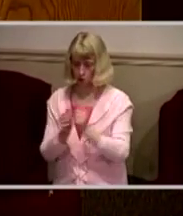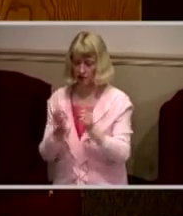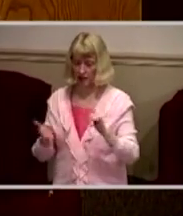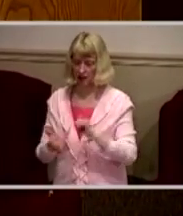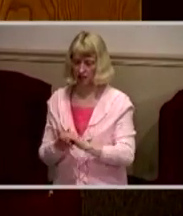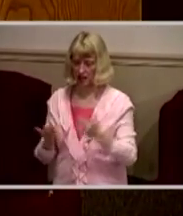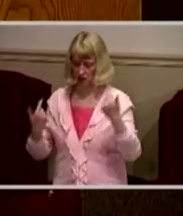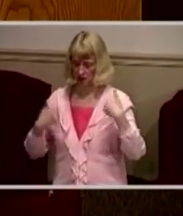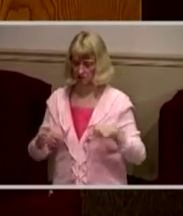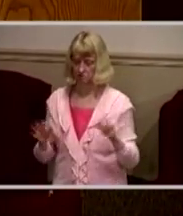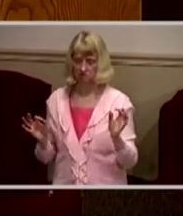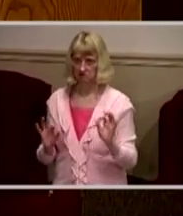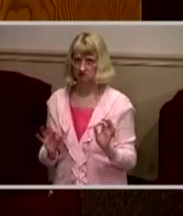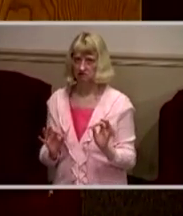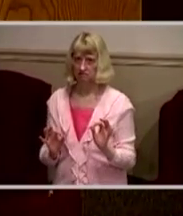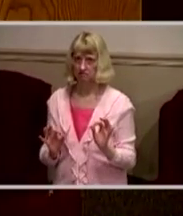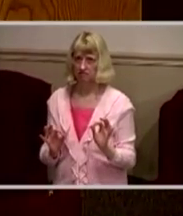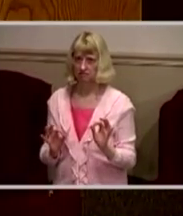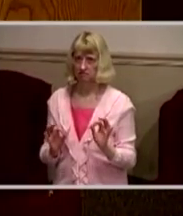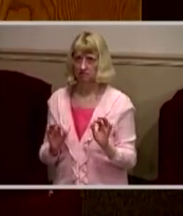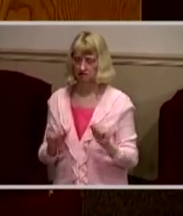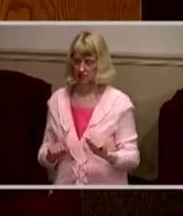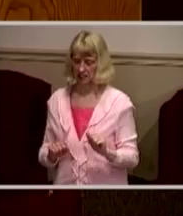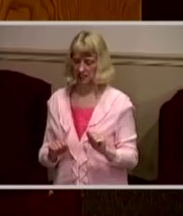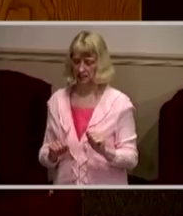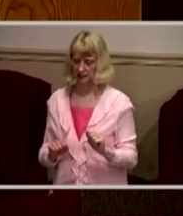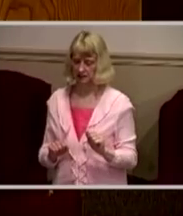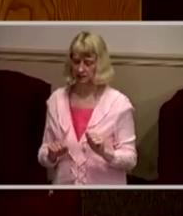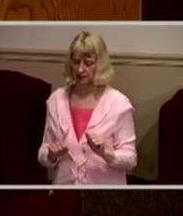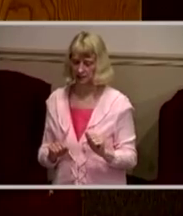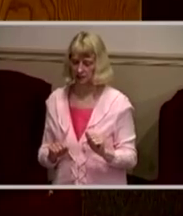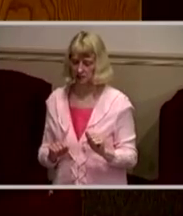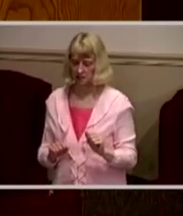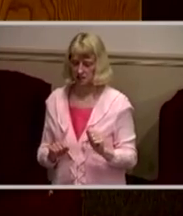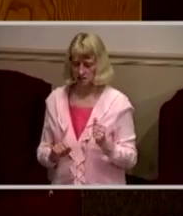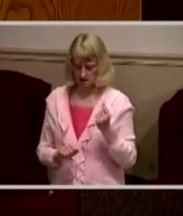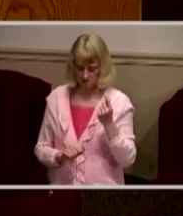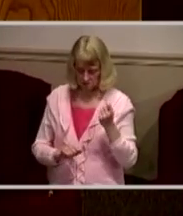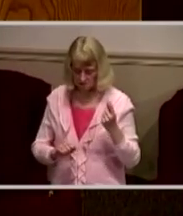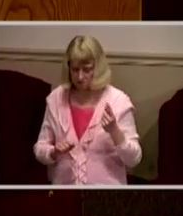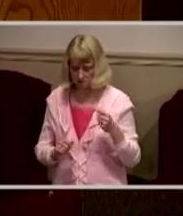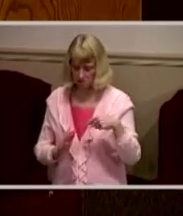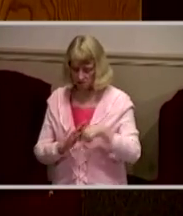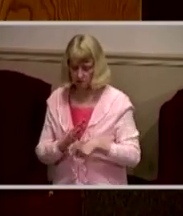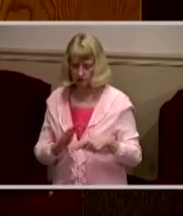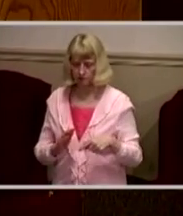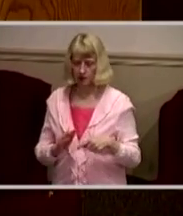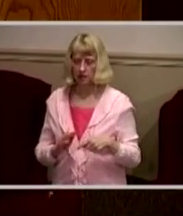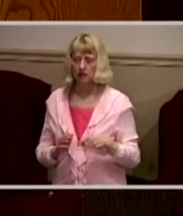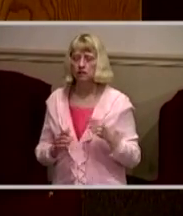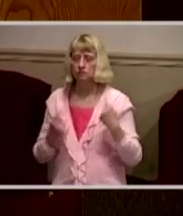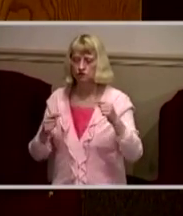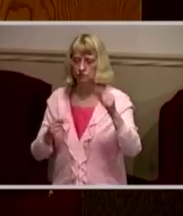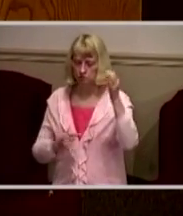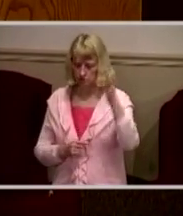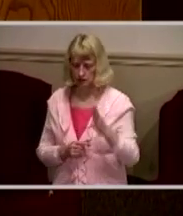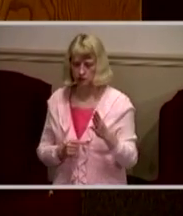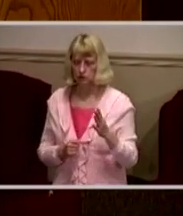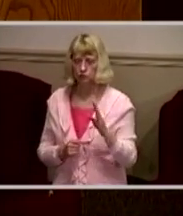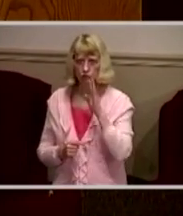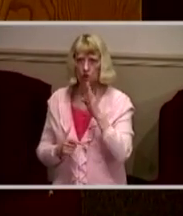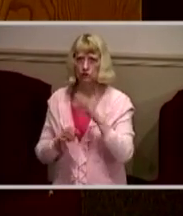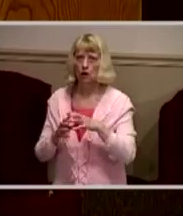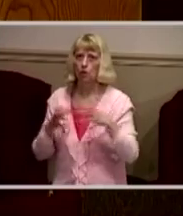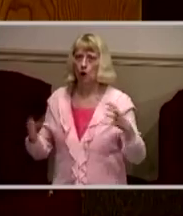would not even be able to touch. But one of the things that Charles Haddon Spurgeon, by the way, has said a lot